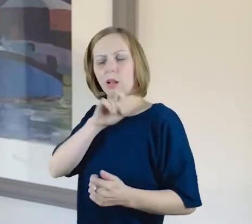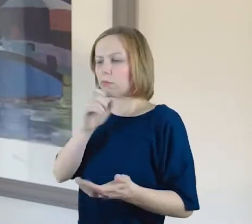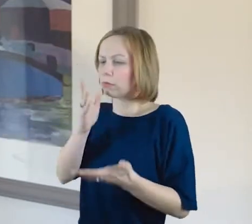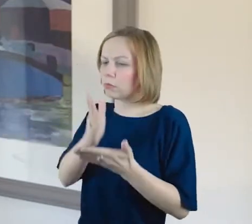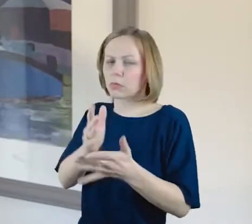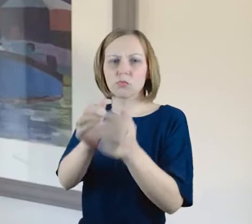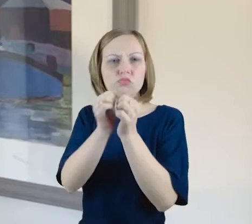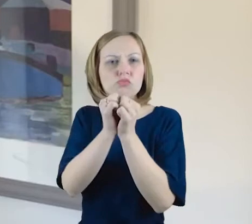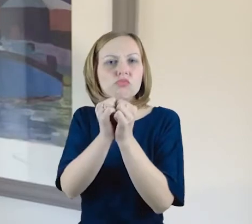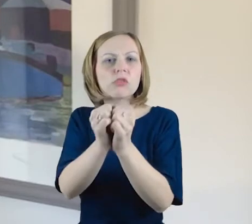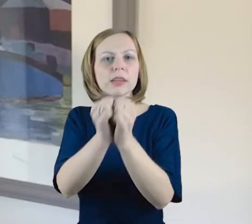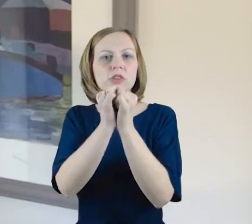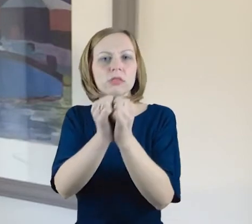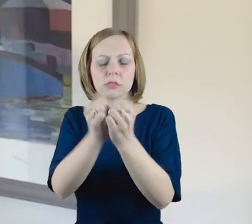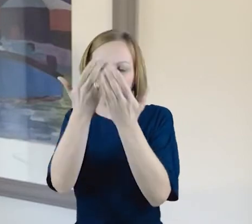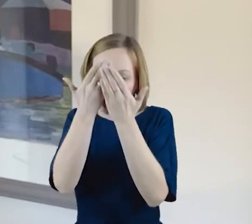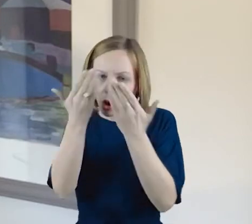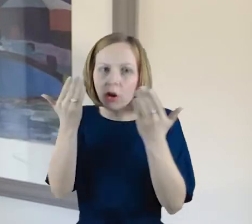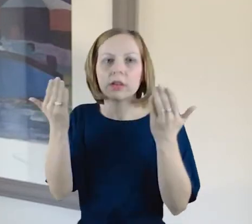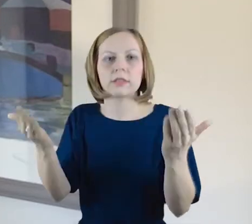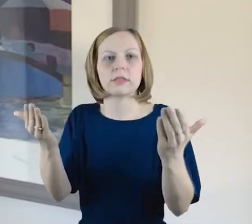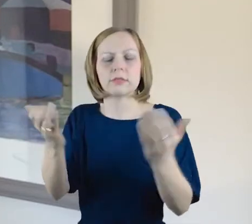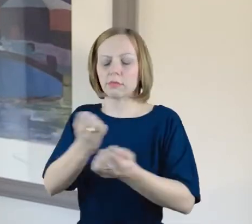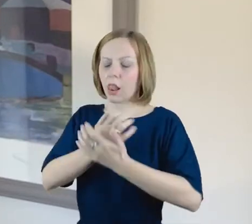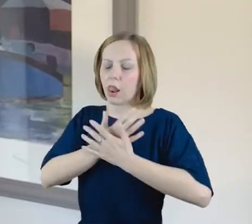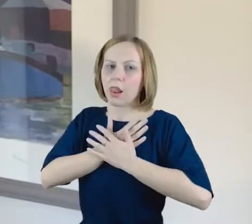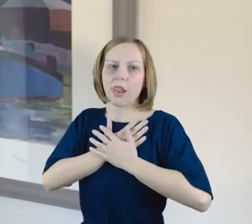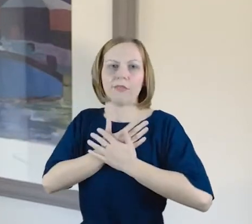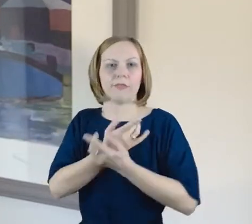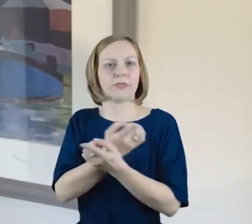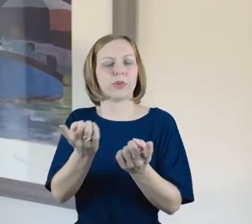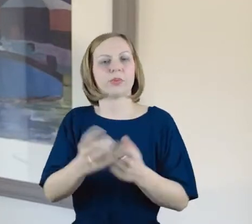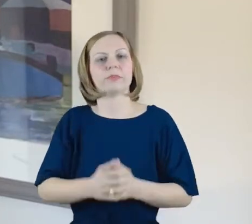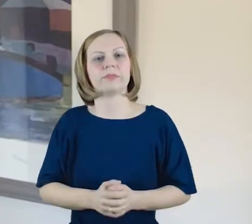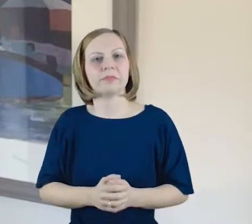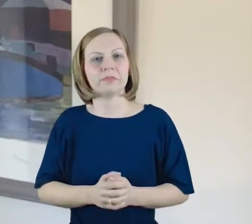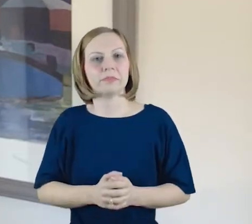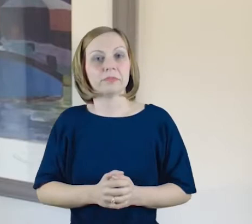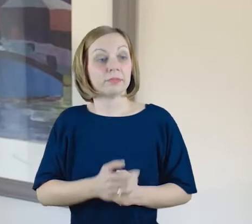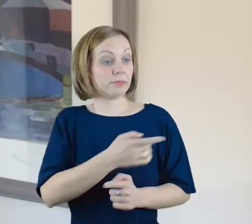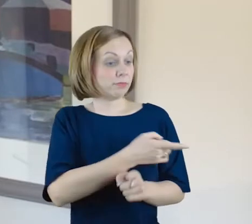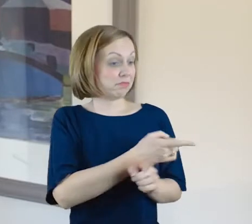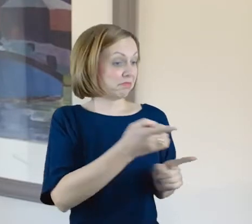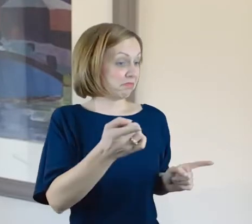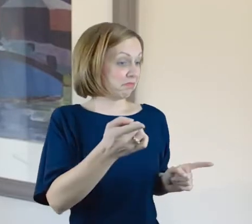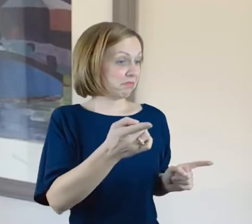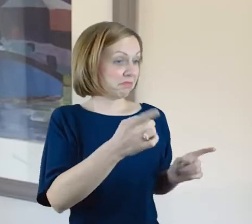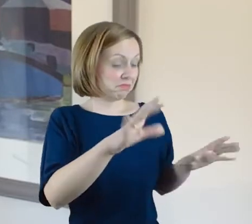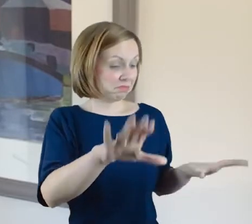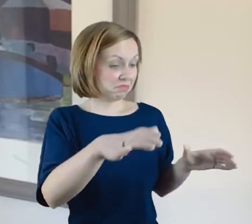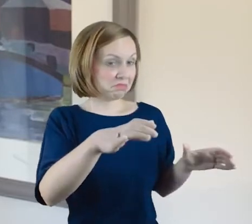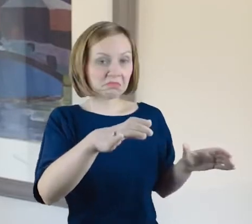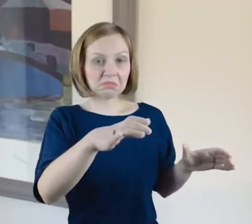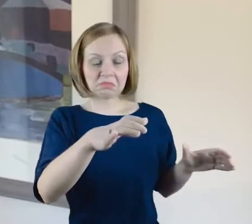sight and honoured, and I love you. I give people in return for you, nations in exchange for your